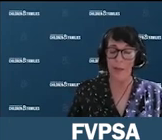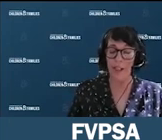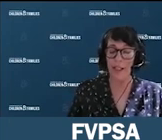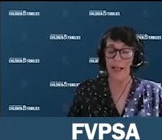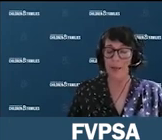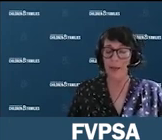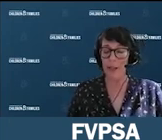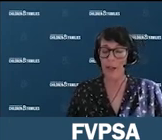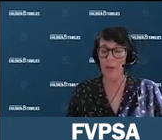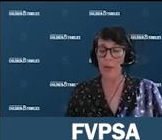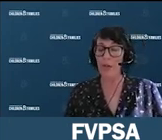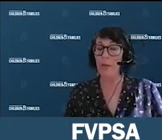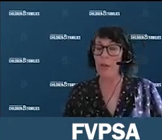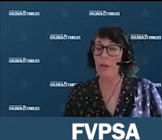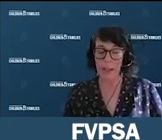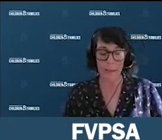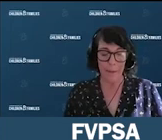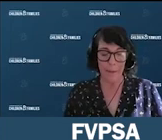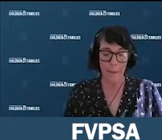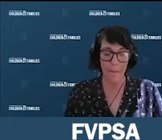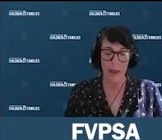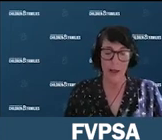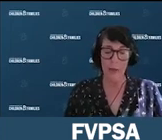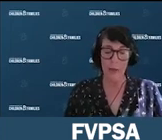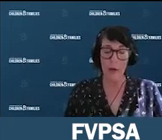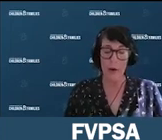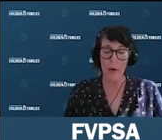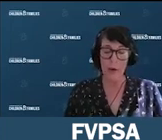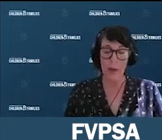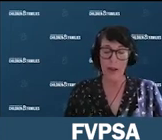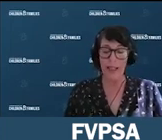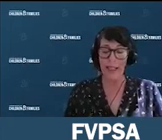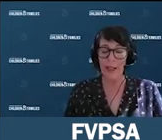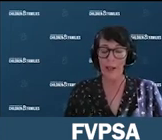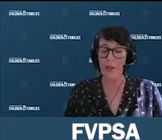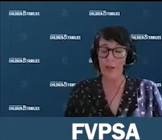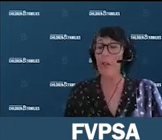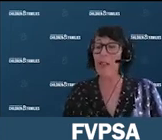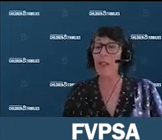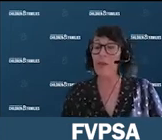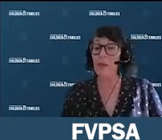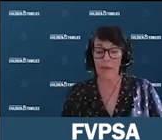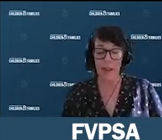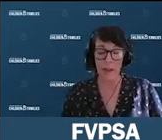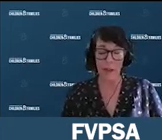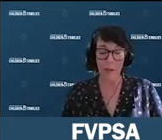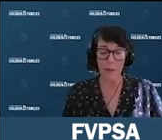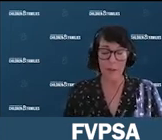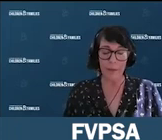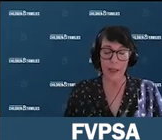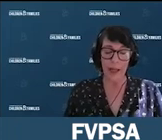the grant number of the budget that is being used for the purchase, 3 quotes of leases or purchases for the